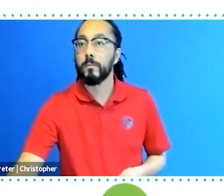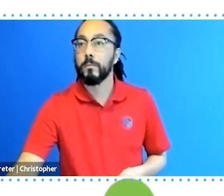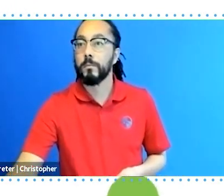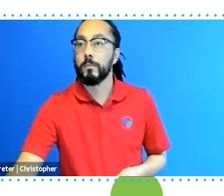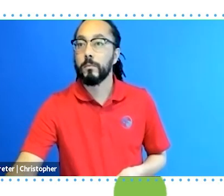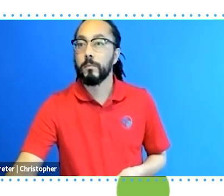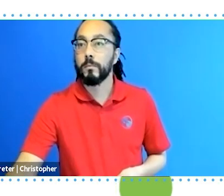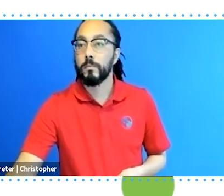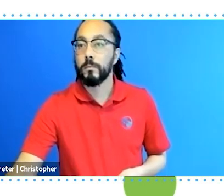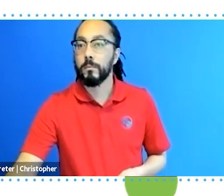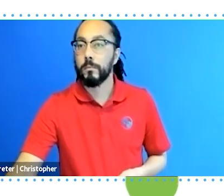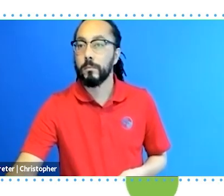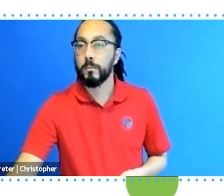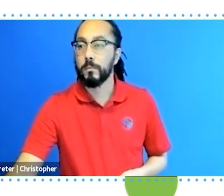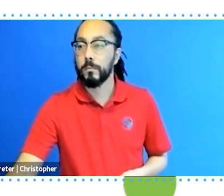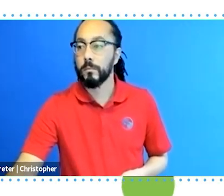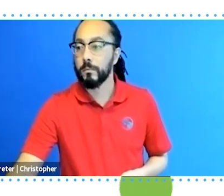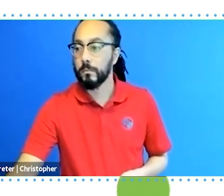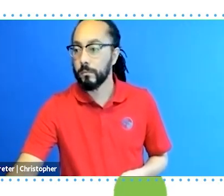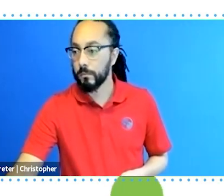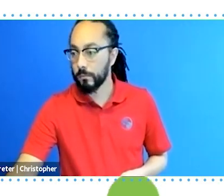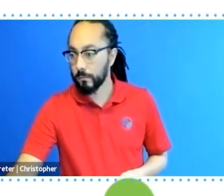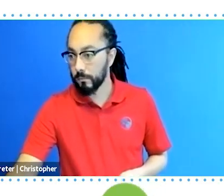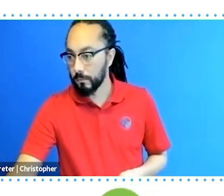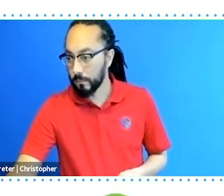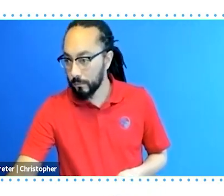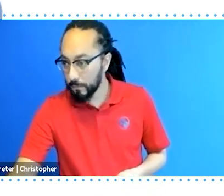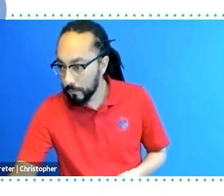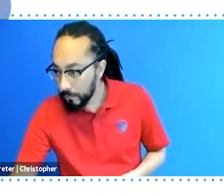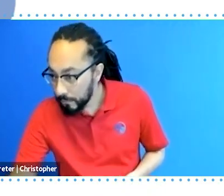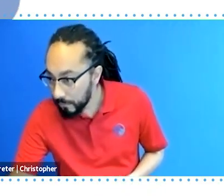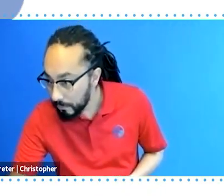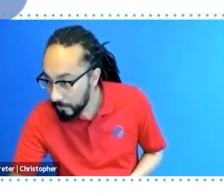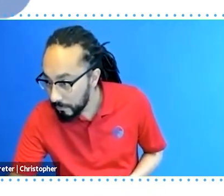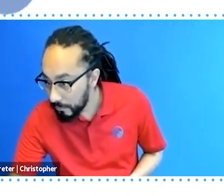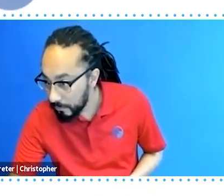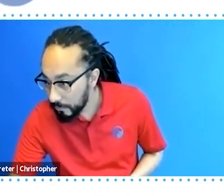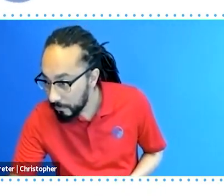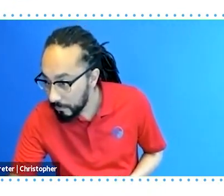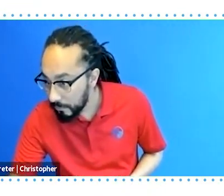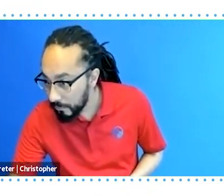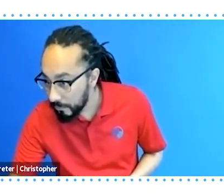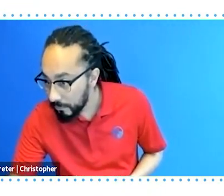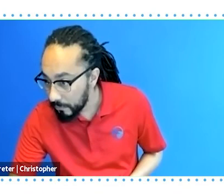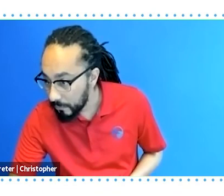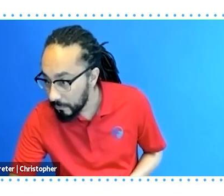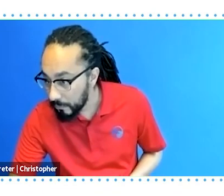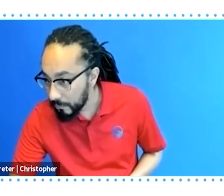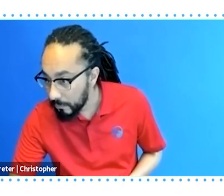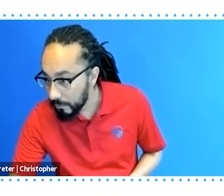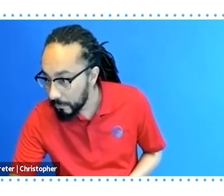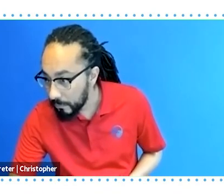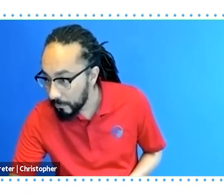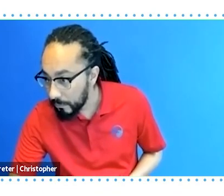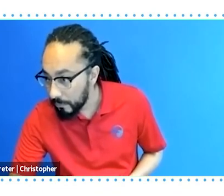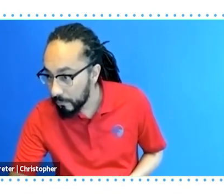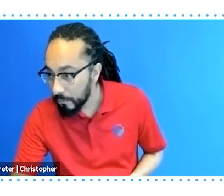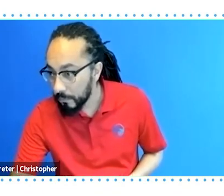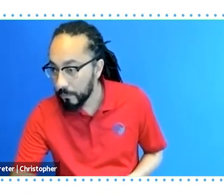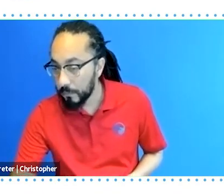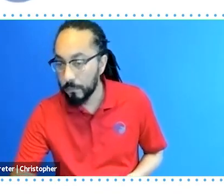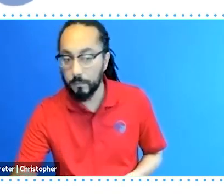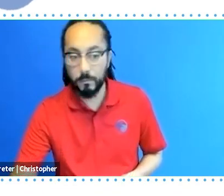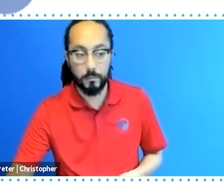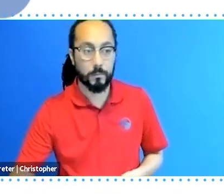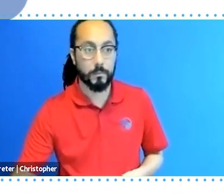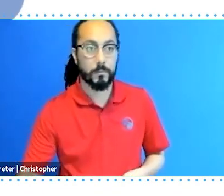systems question here, which one of the things I think about a lot when whenever anyone says innovation is, we rush always to add new